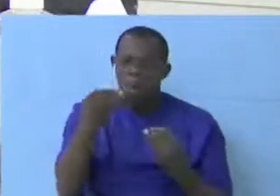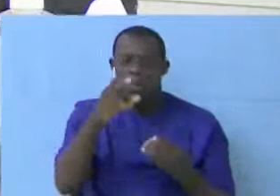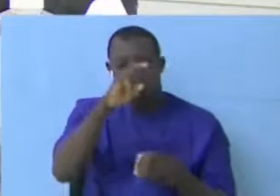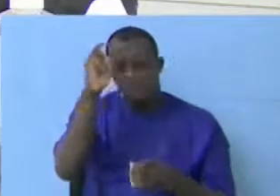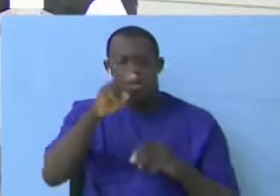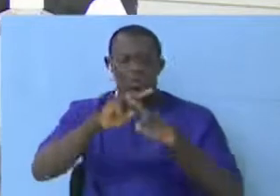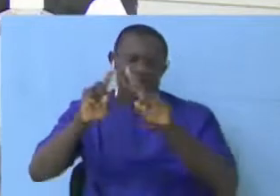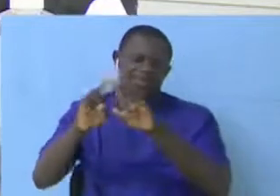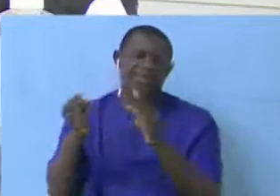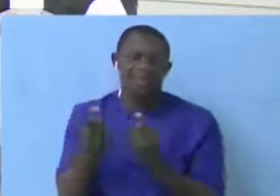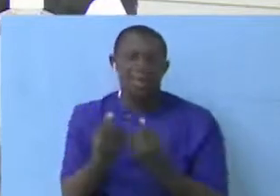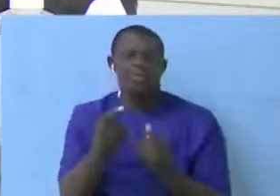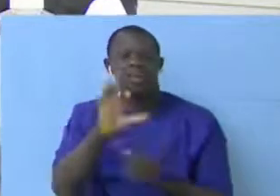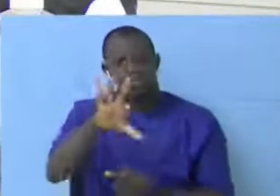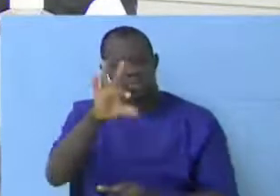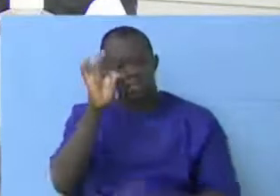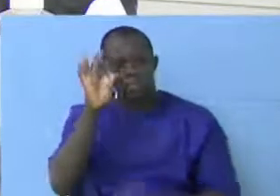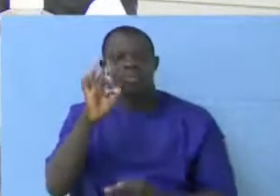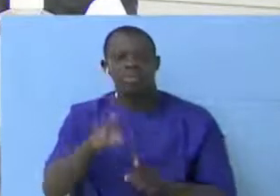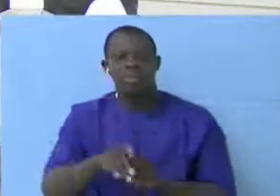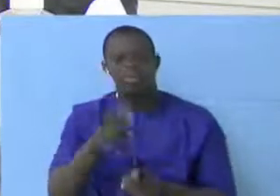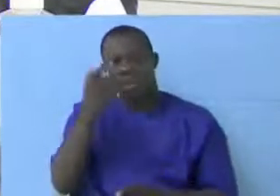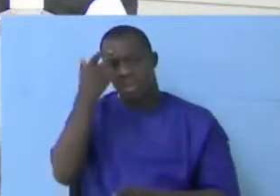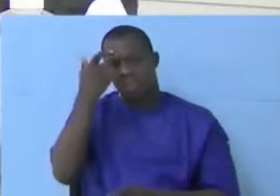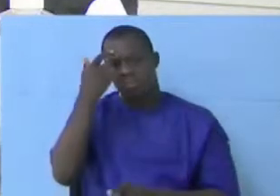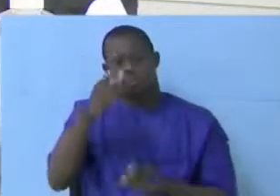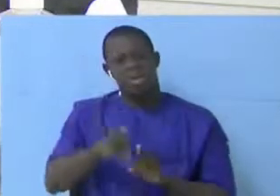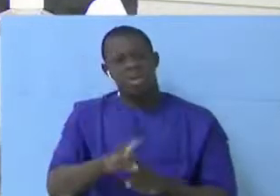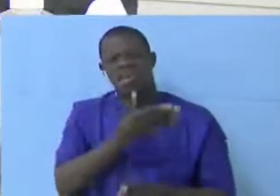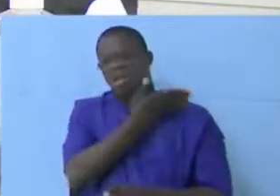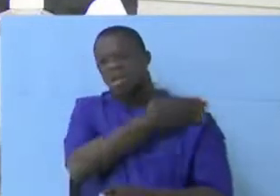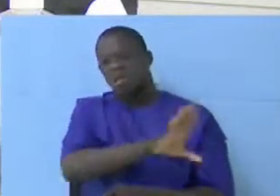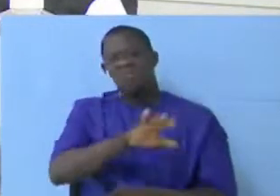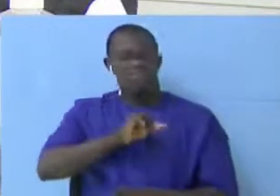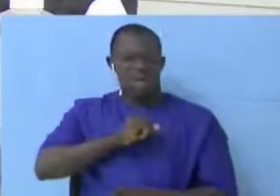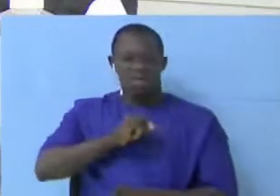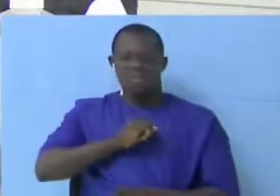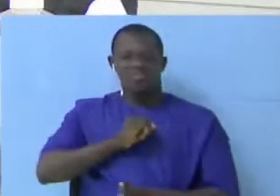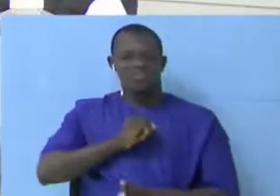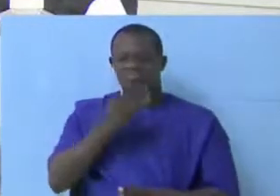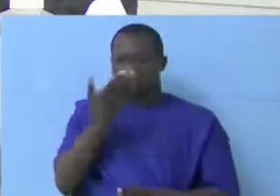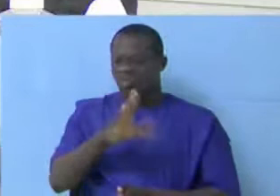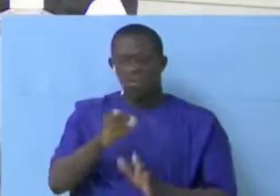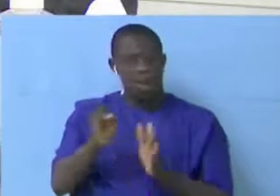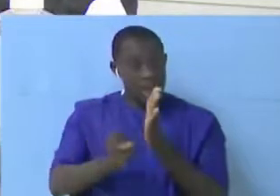So I decided to excuse myself from this investigation.